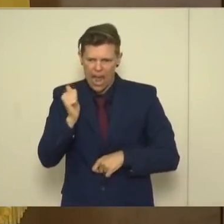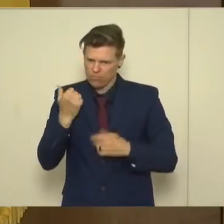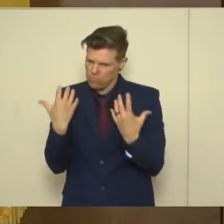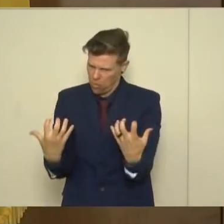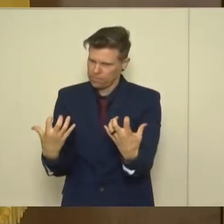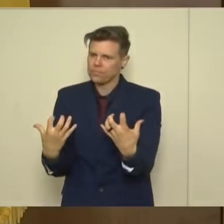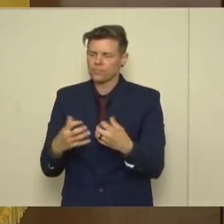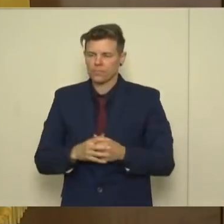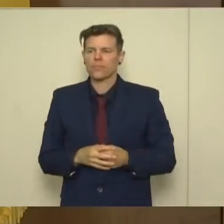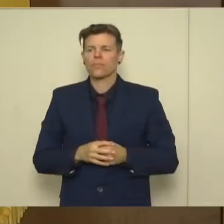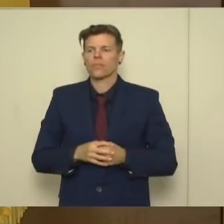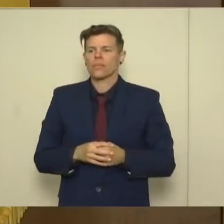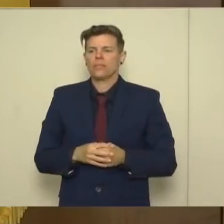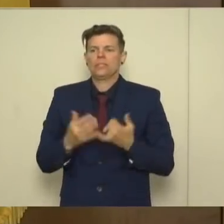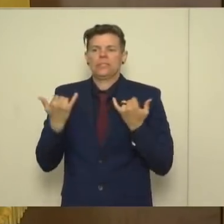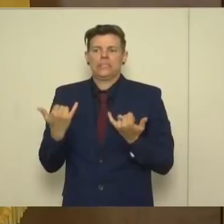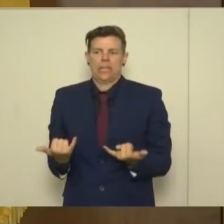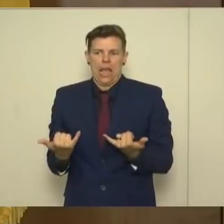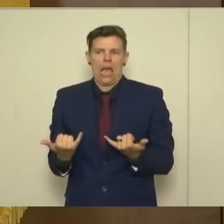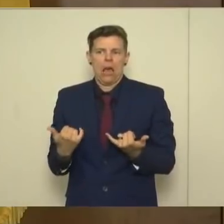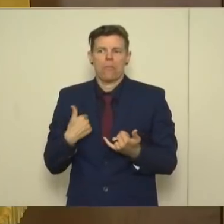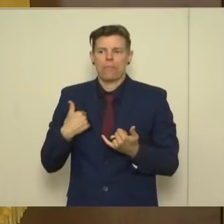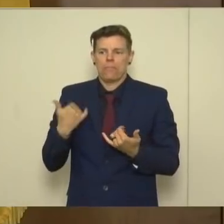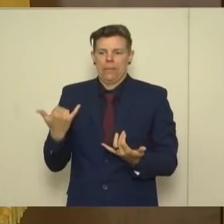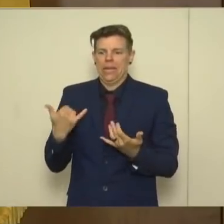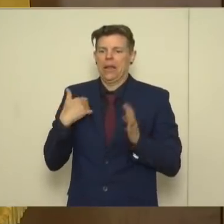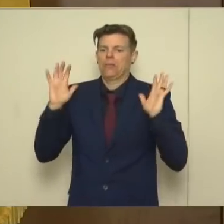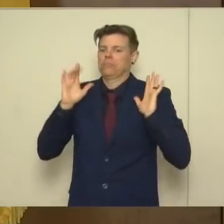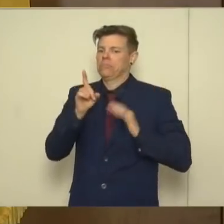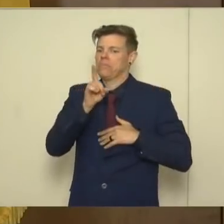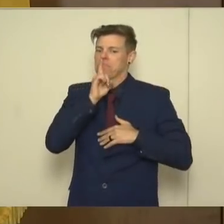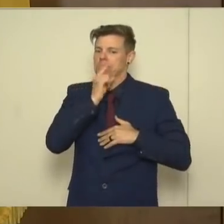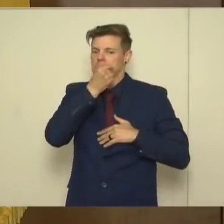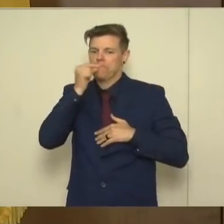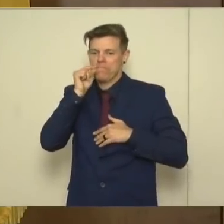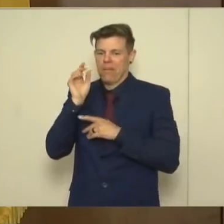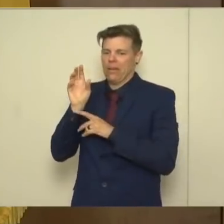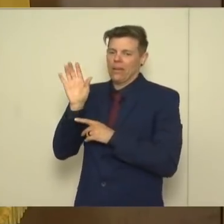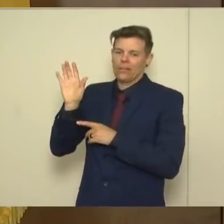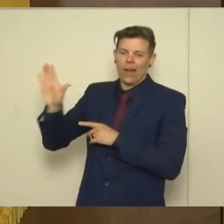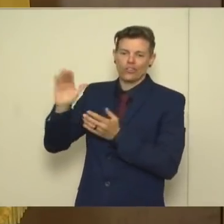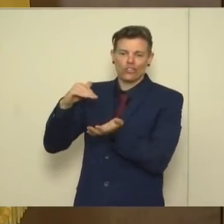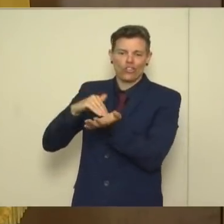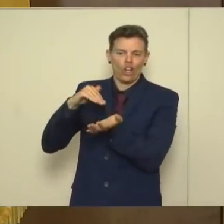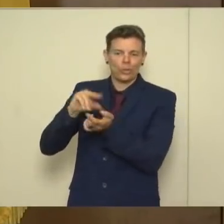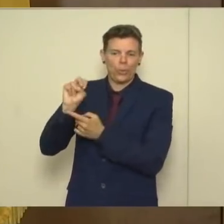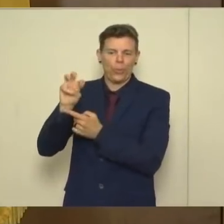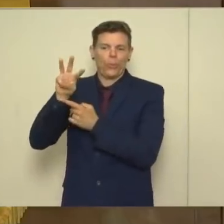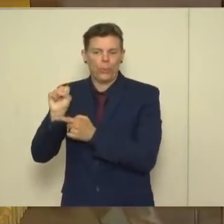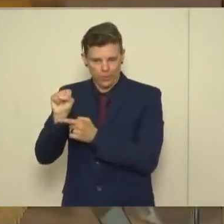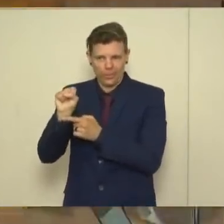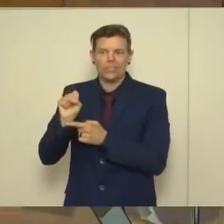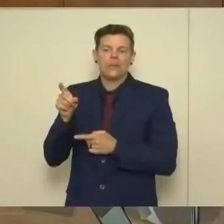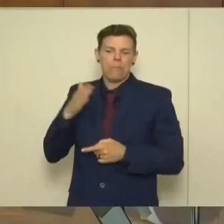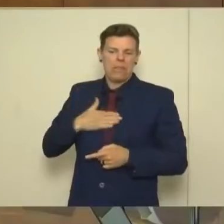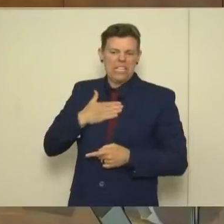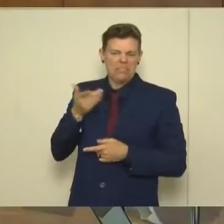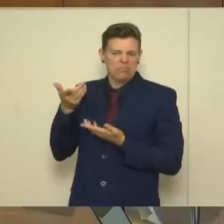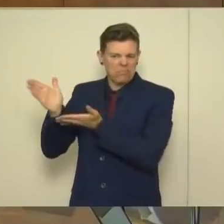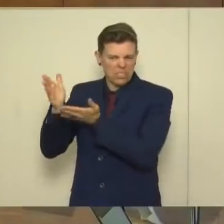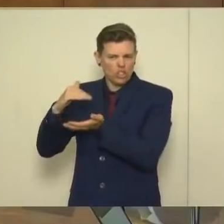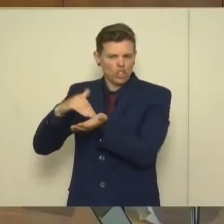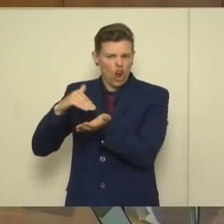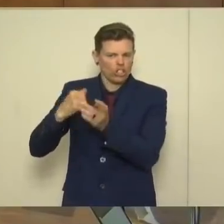stealing your thunder, Dr. Grace, but in fact have you do the public health scientific modeling data for us. Thank you very much,